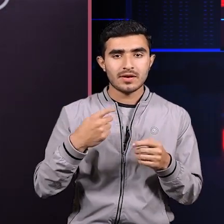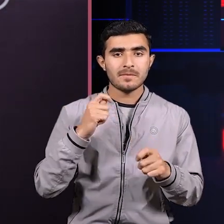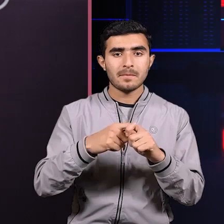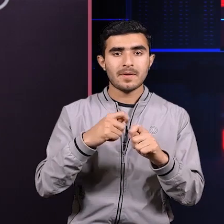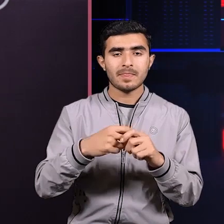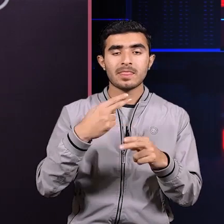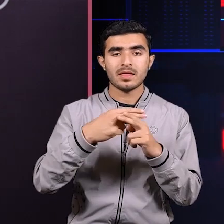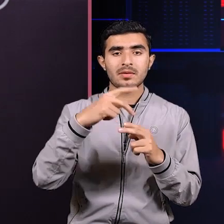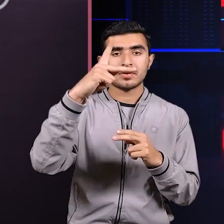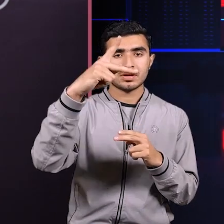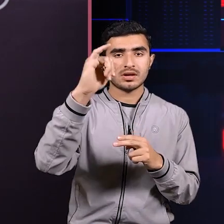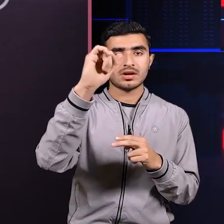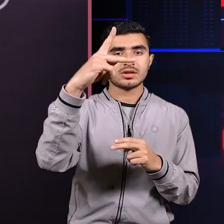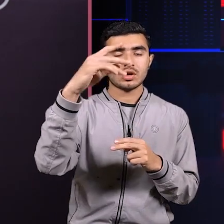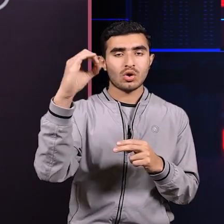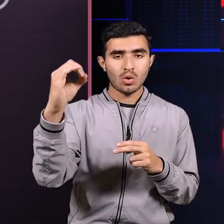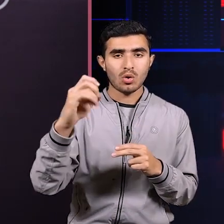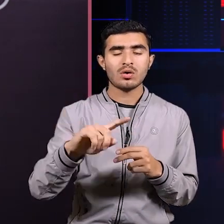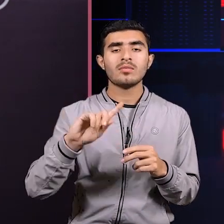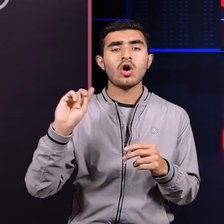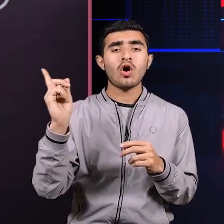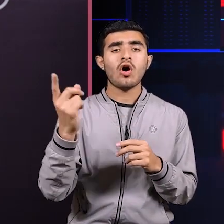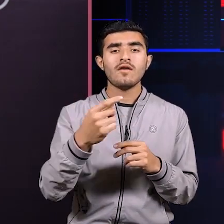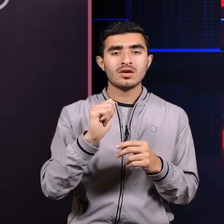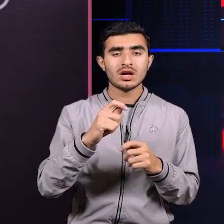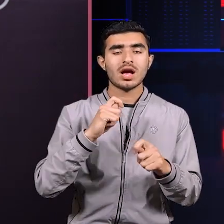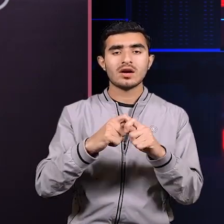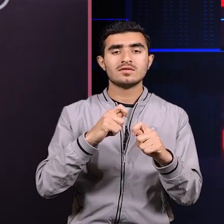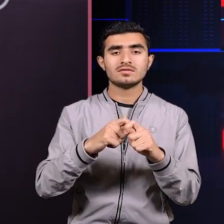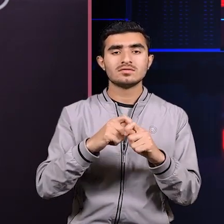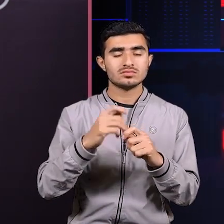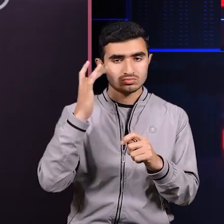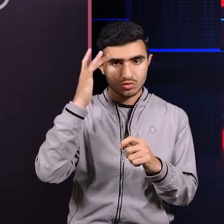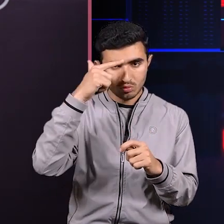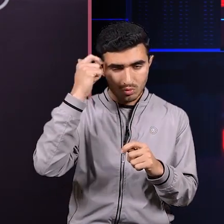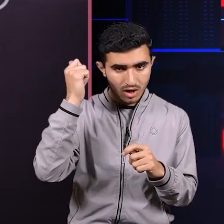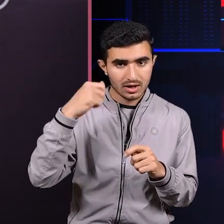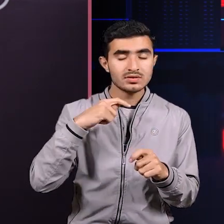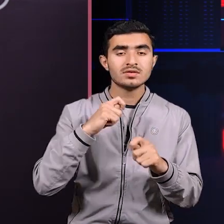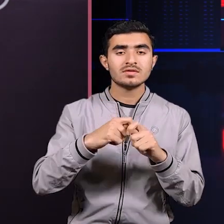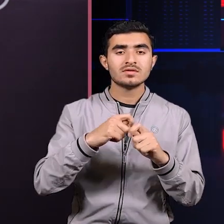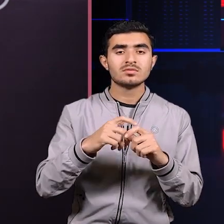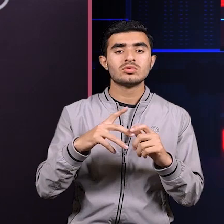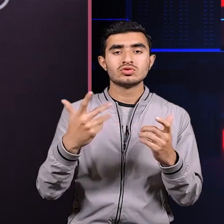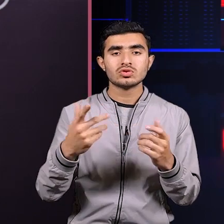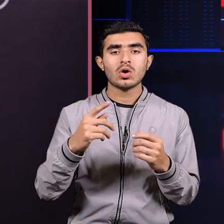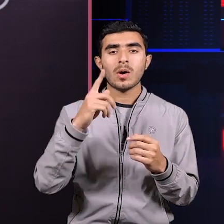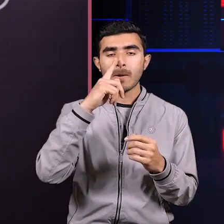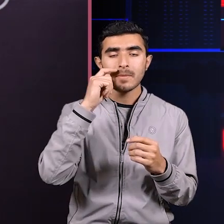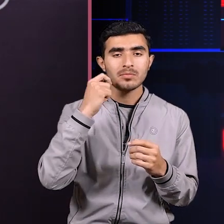known as Kiko, all of this is particularly made to ensure that